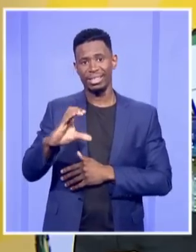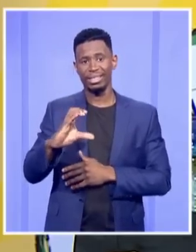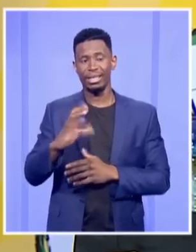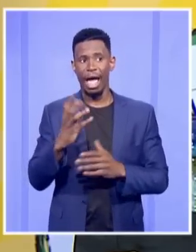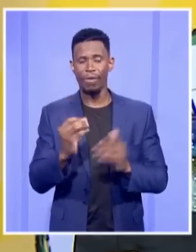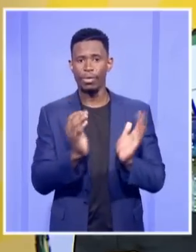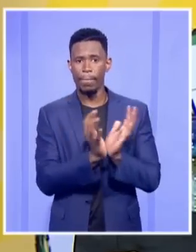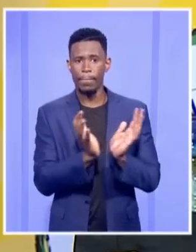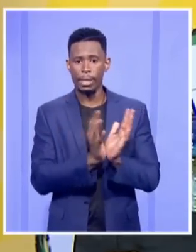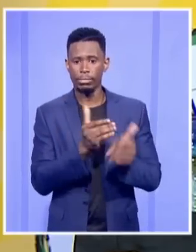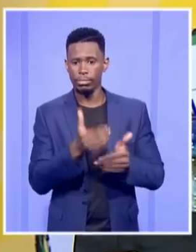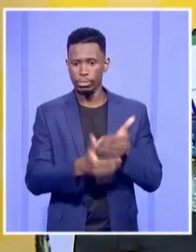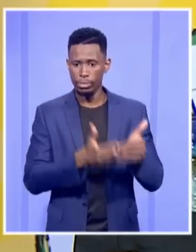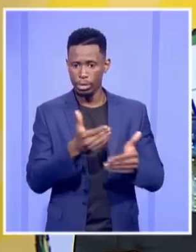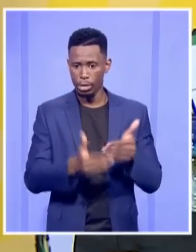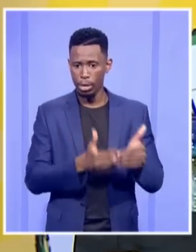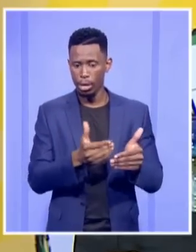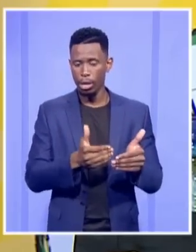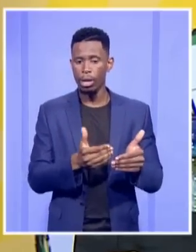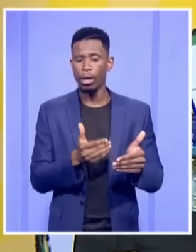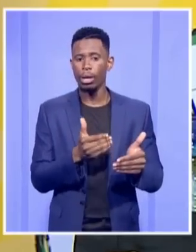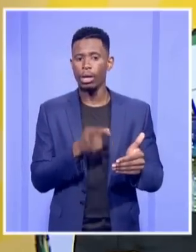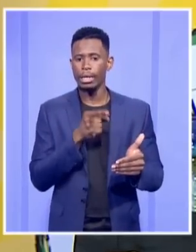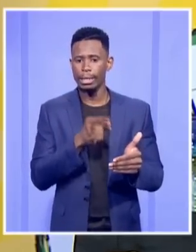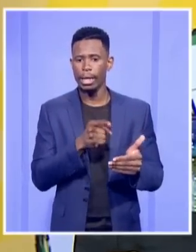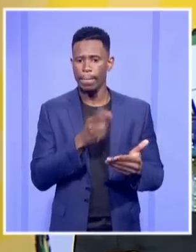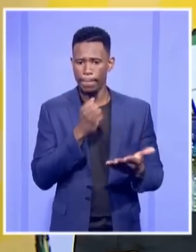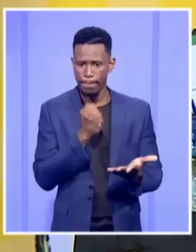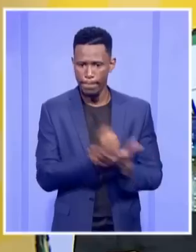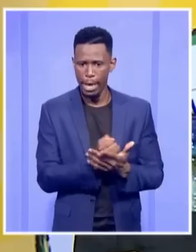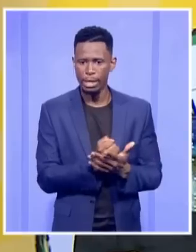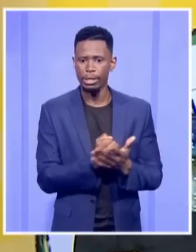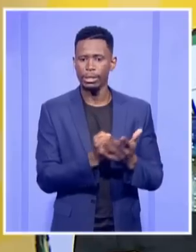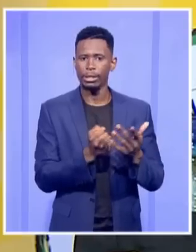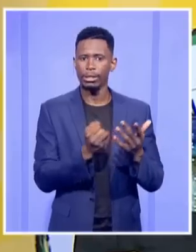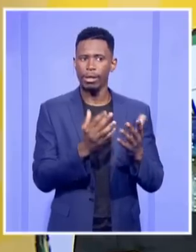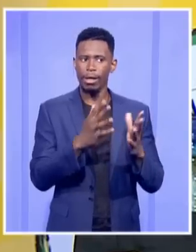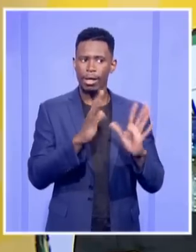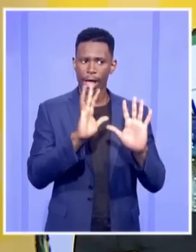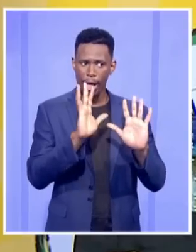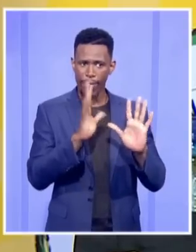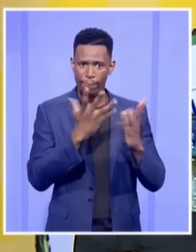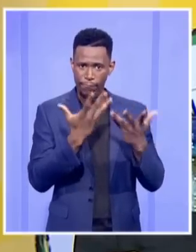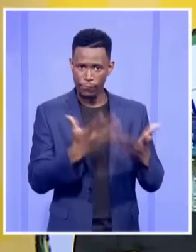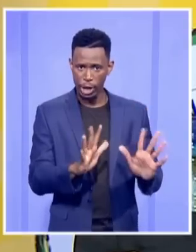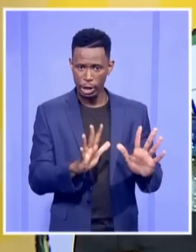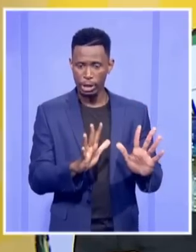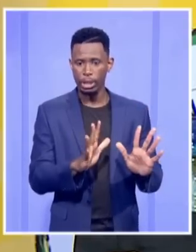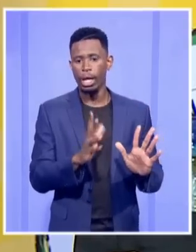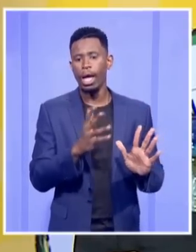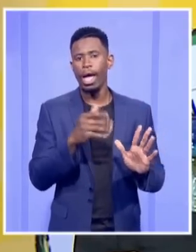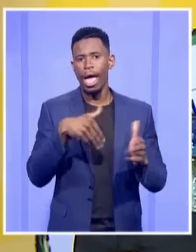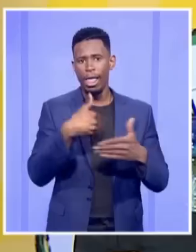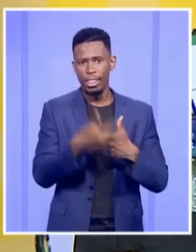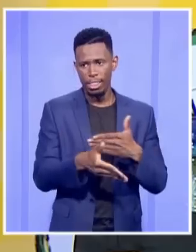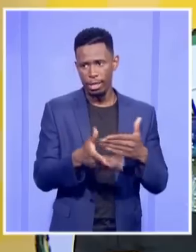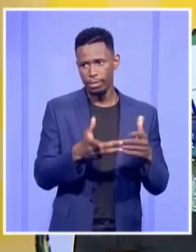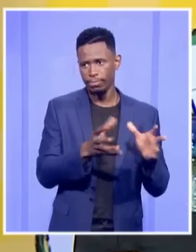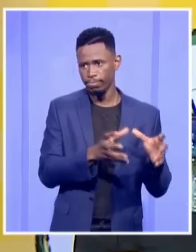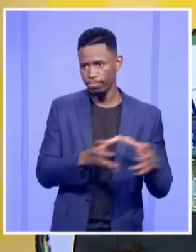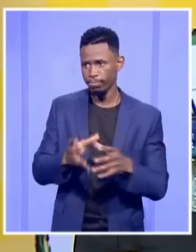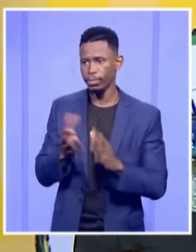to conclude, come out and brief it on what its decisions are.